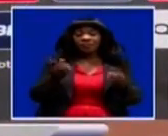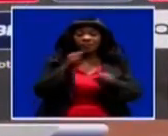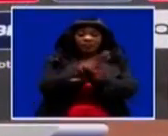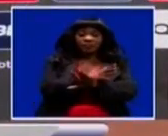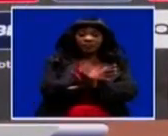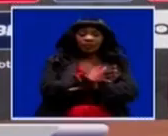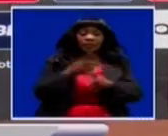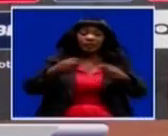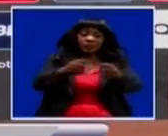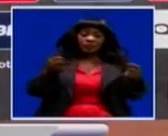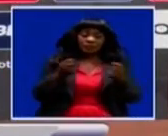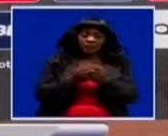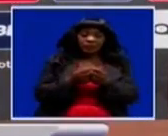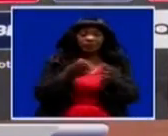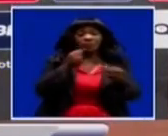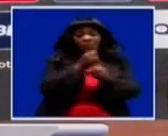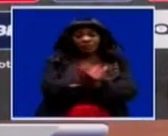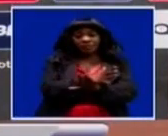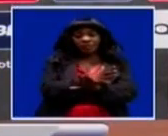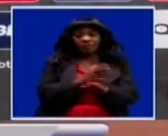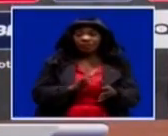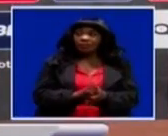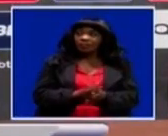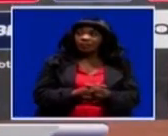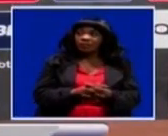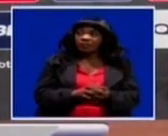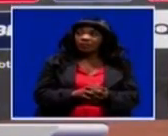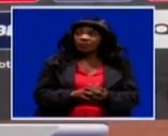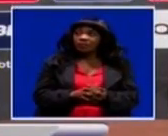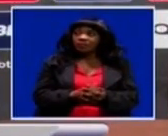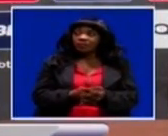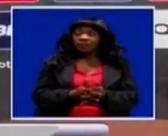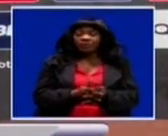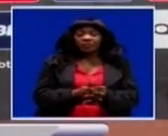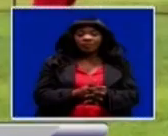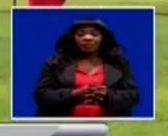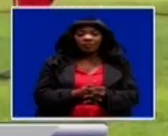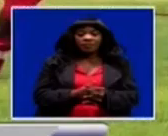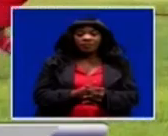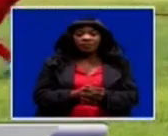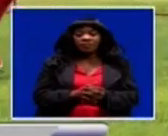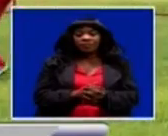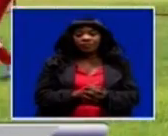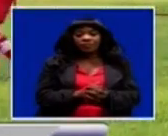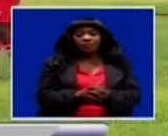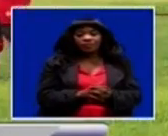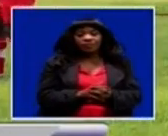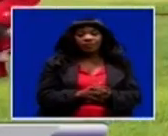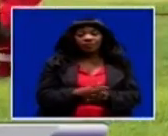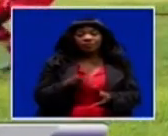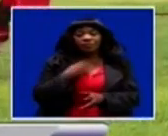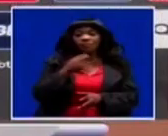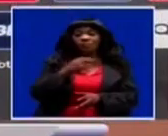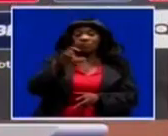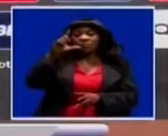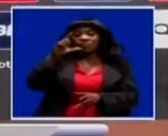happy. We've seen the captain is back in the team. He missed the 2 games through injury. For sure